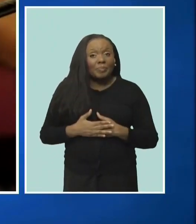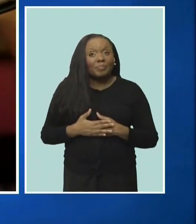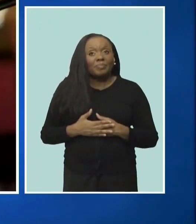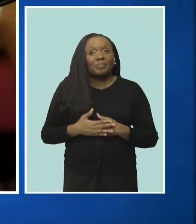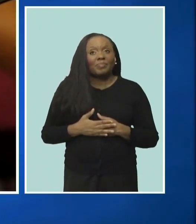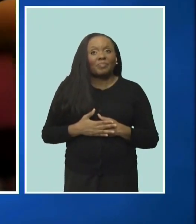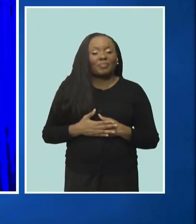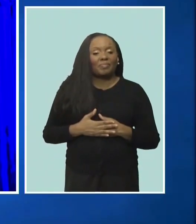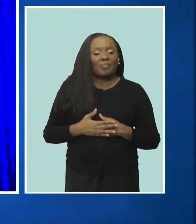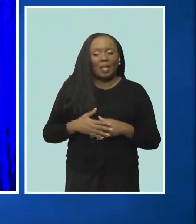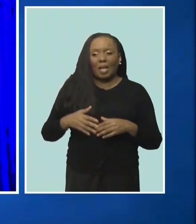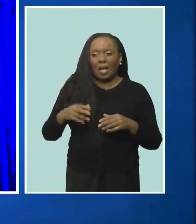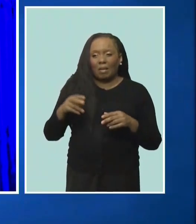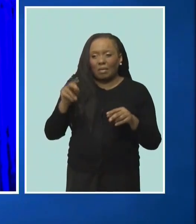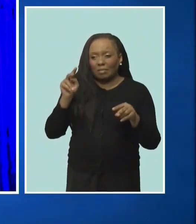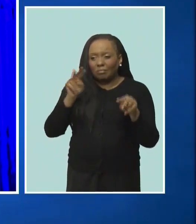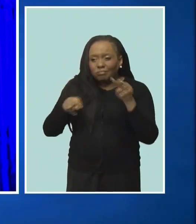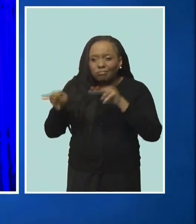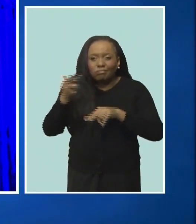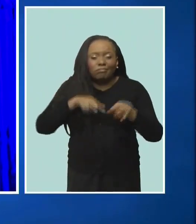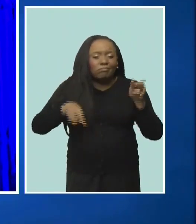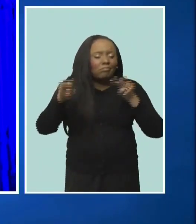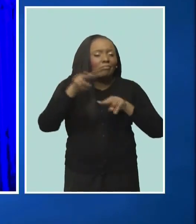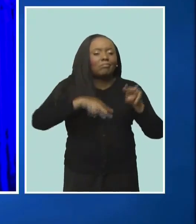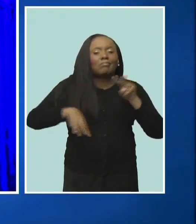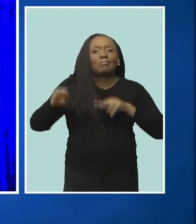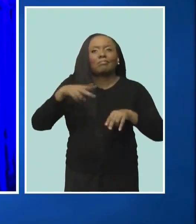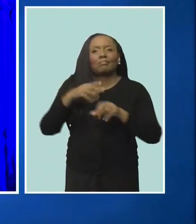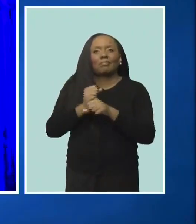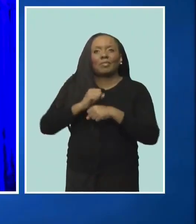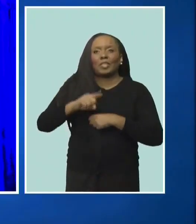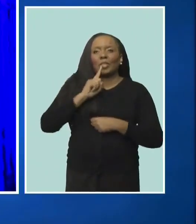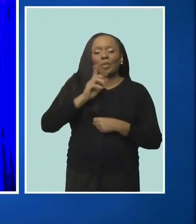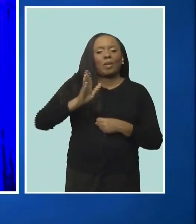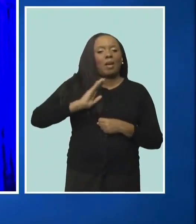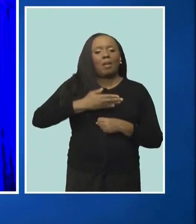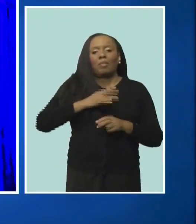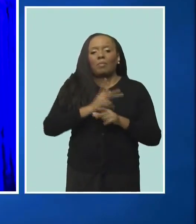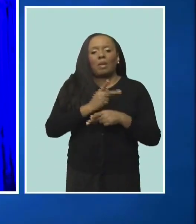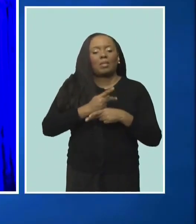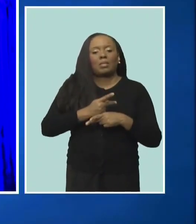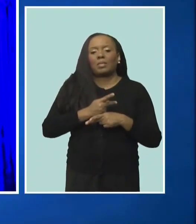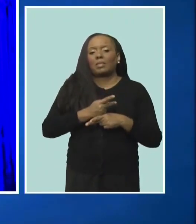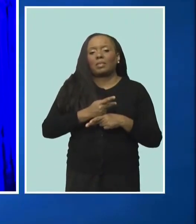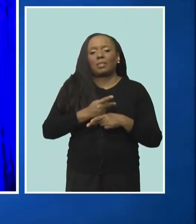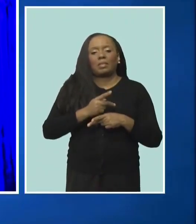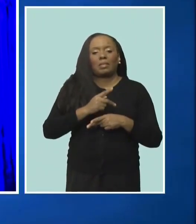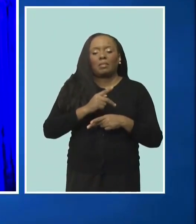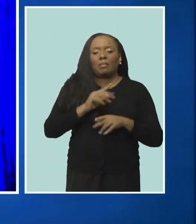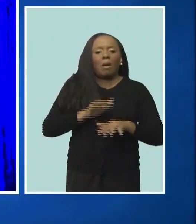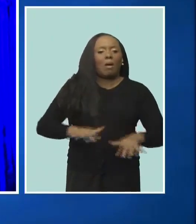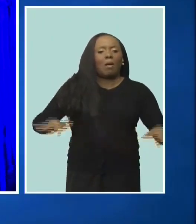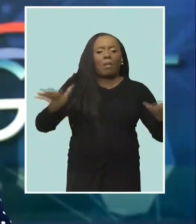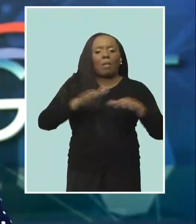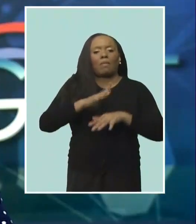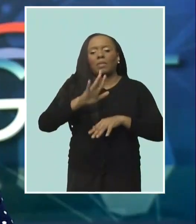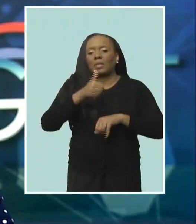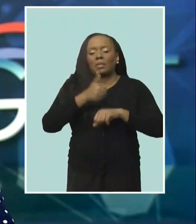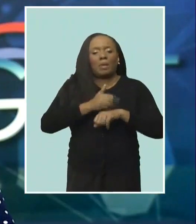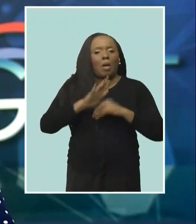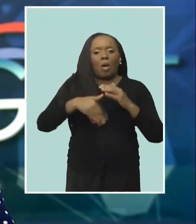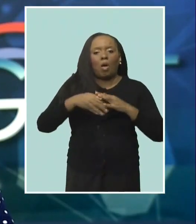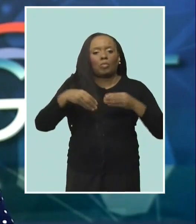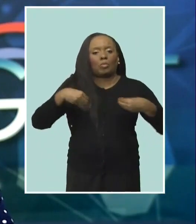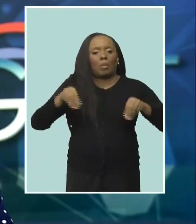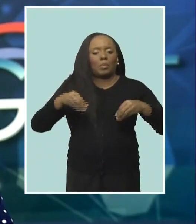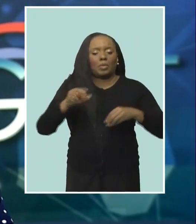keep your eyes out, and I'll be looking up for you, and I'll be making sure that we can have our product all over Barbados in the shortest possible time.